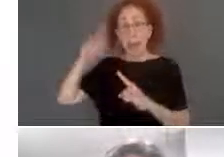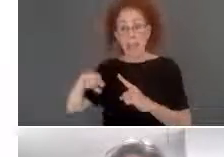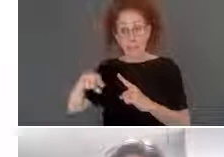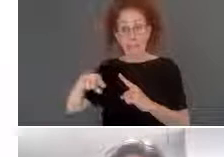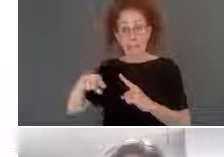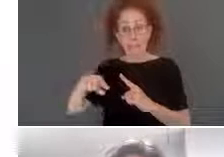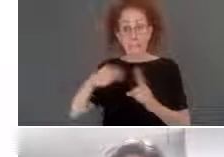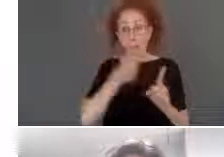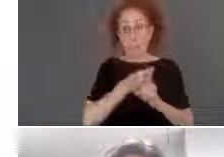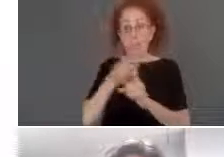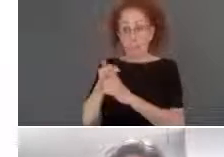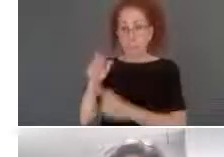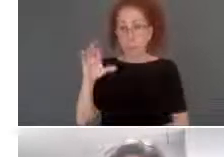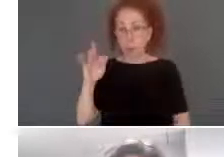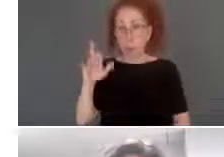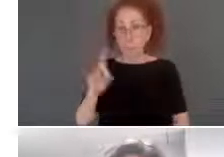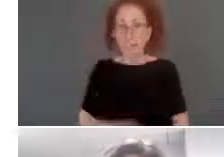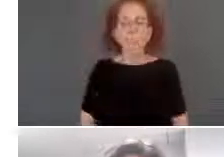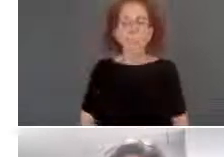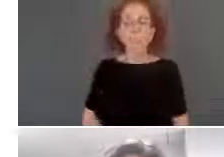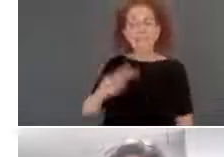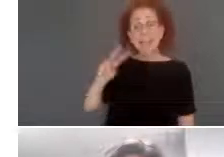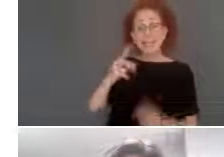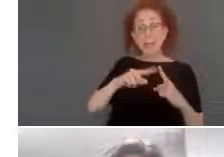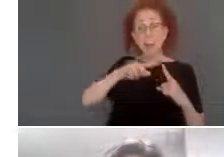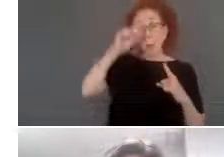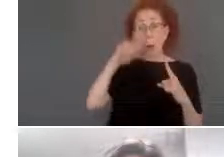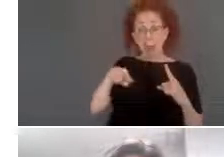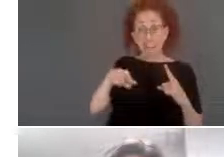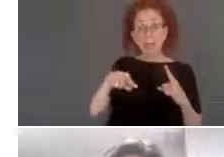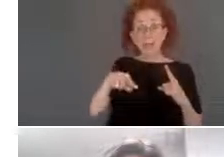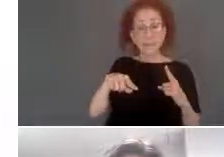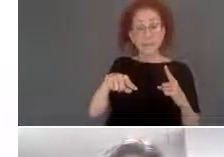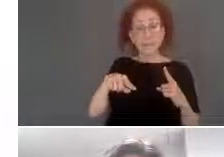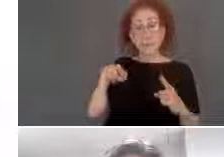COVID mapped out here. Their second wave was in